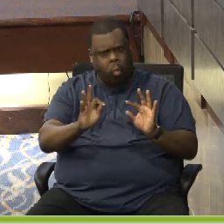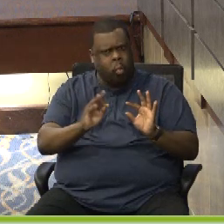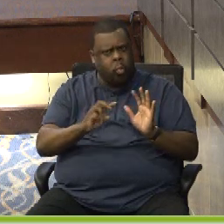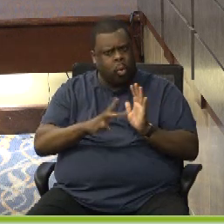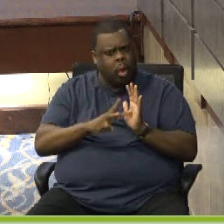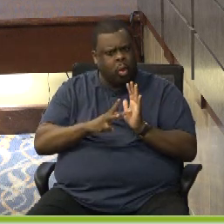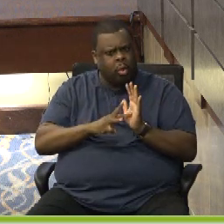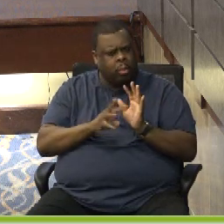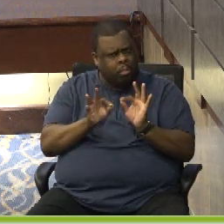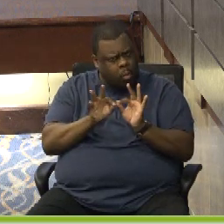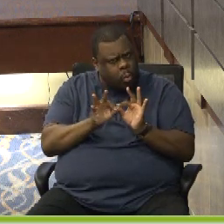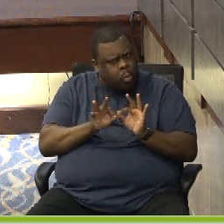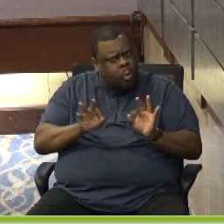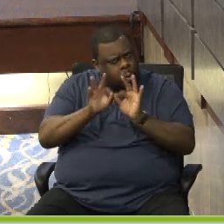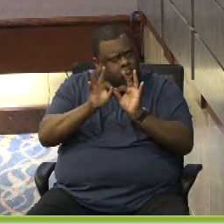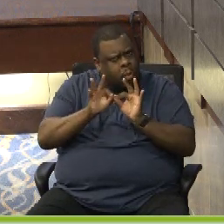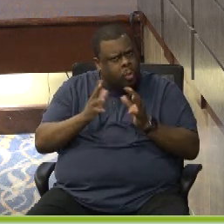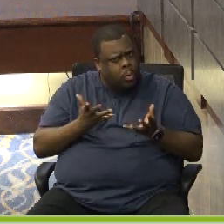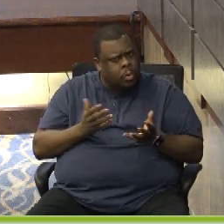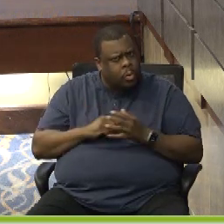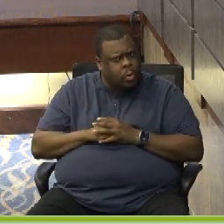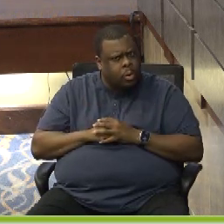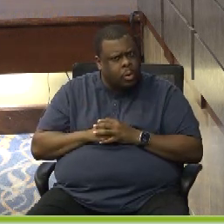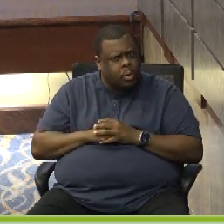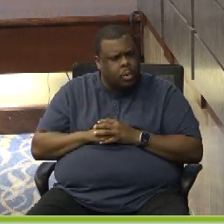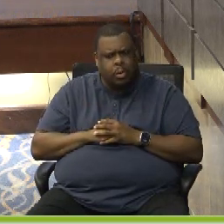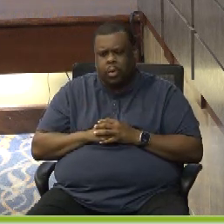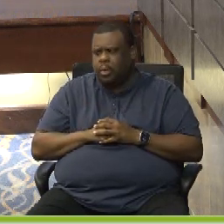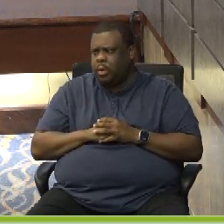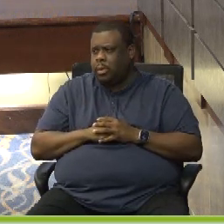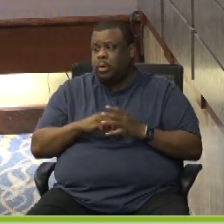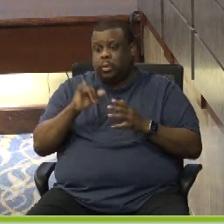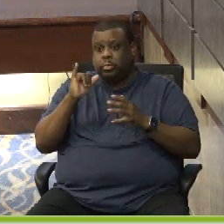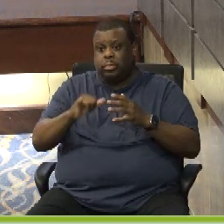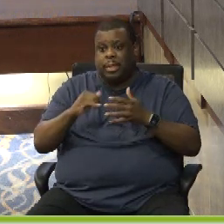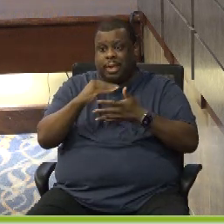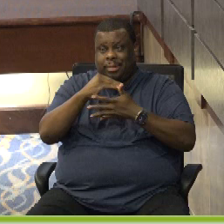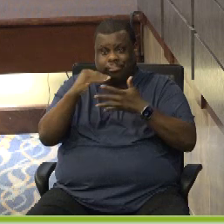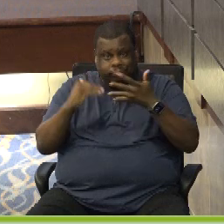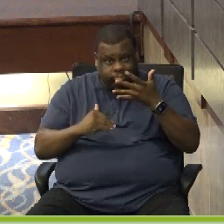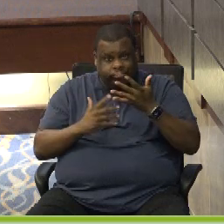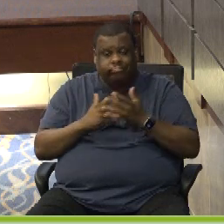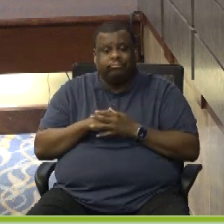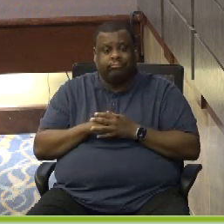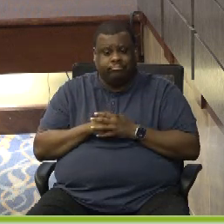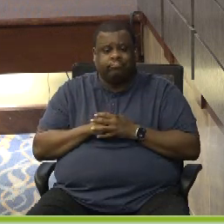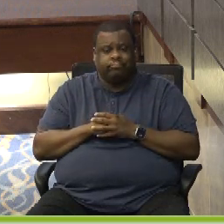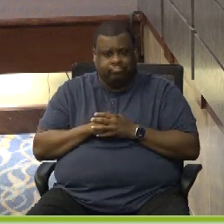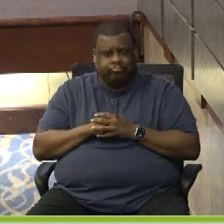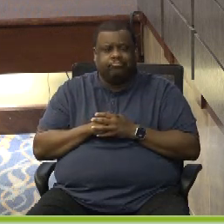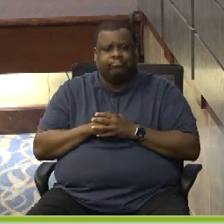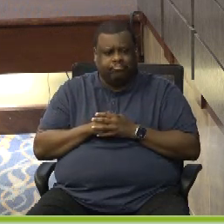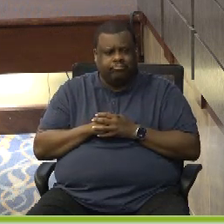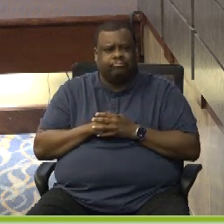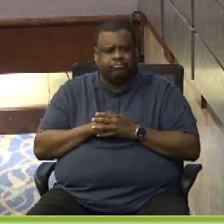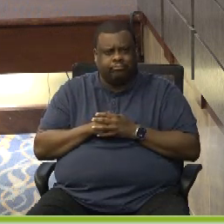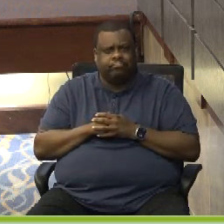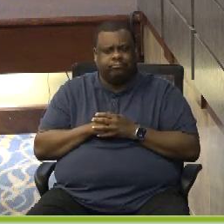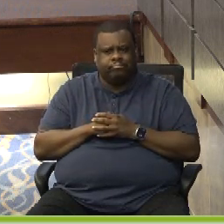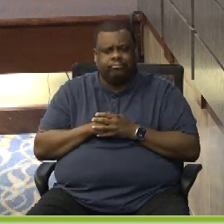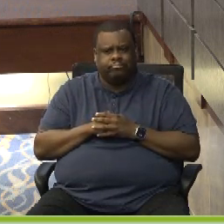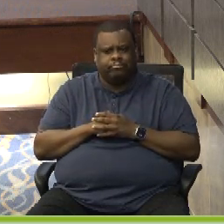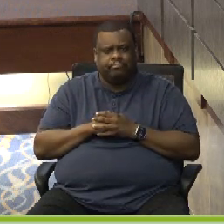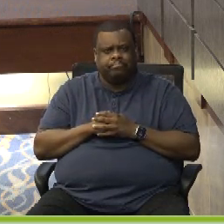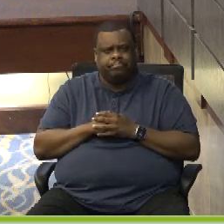And if you break that down, that tagline and that singular statement of differentiation is really